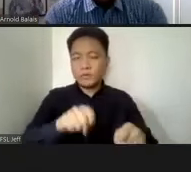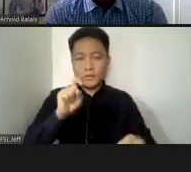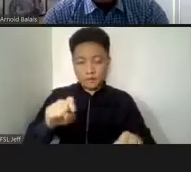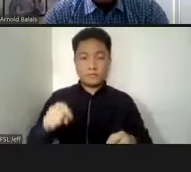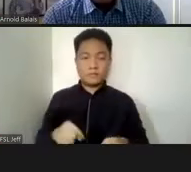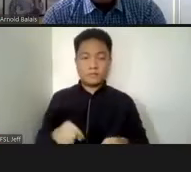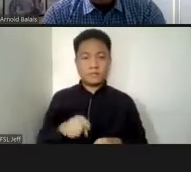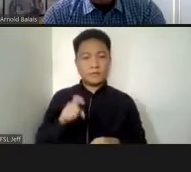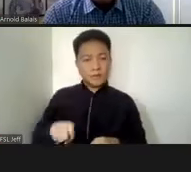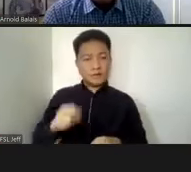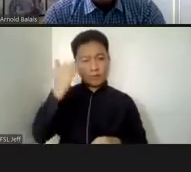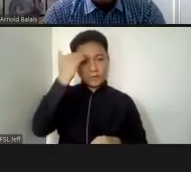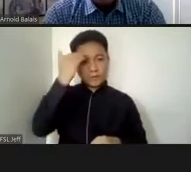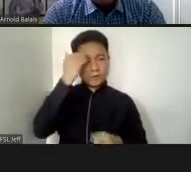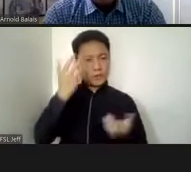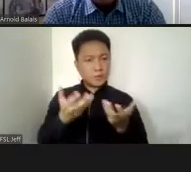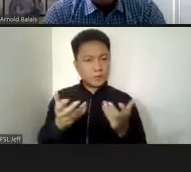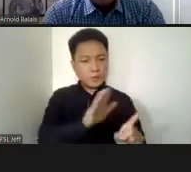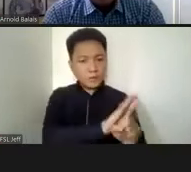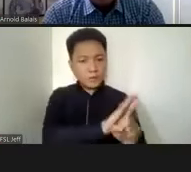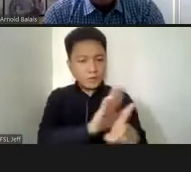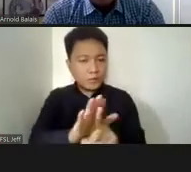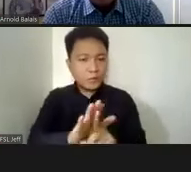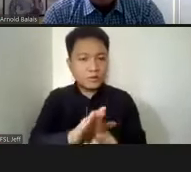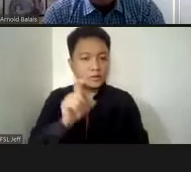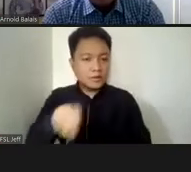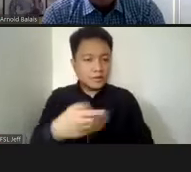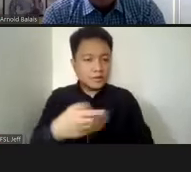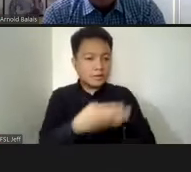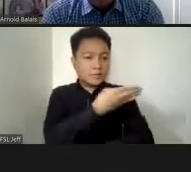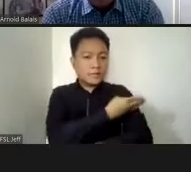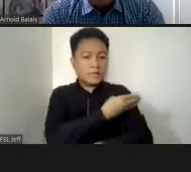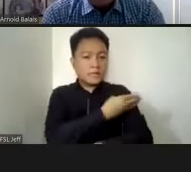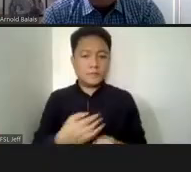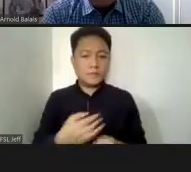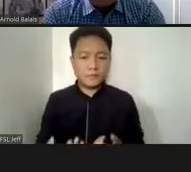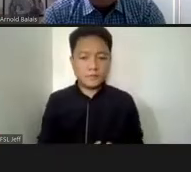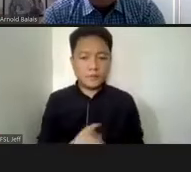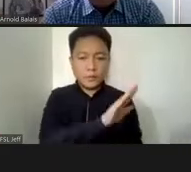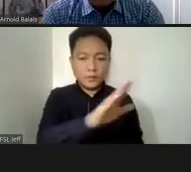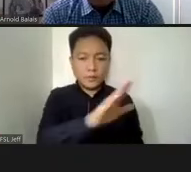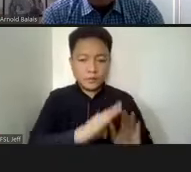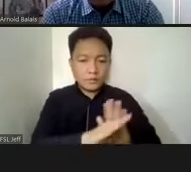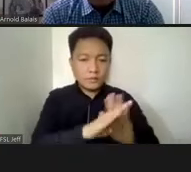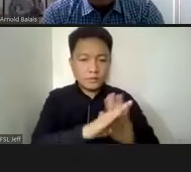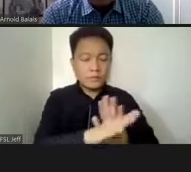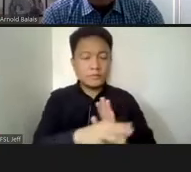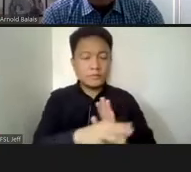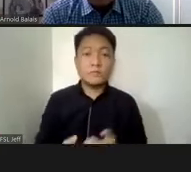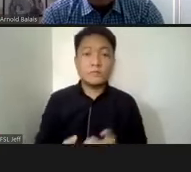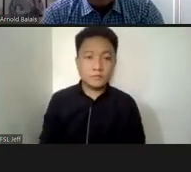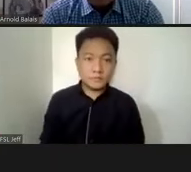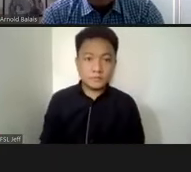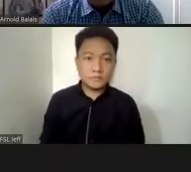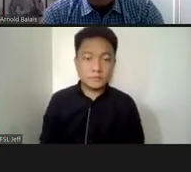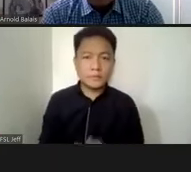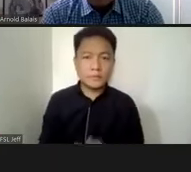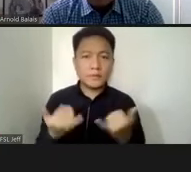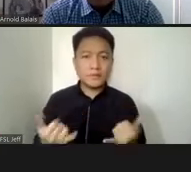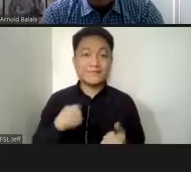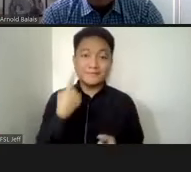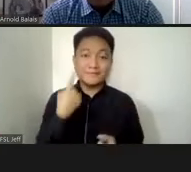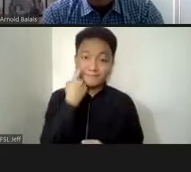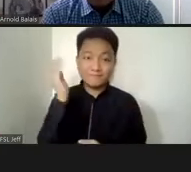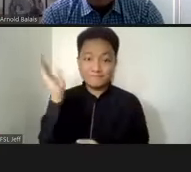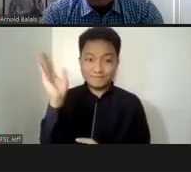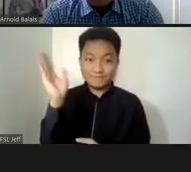Also, because I mentioned earlier, it's not always about money. And in sport, it's also not really about money. So even